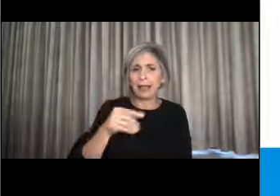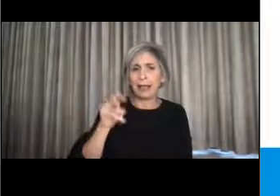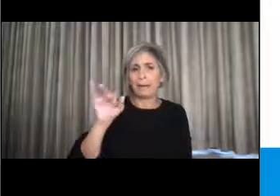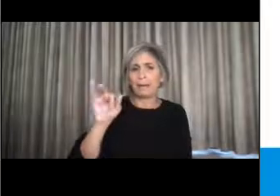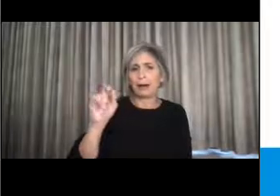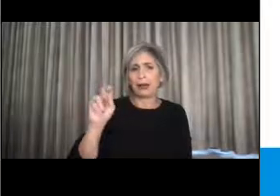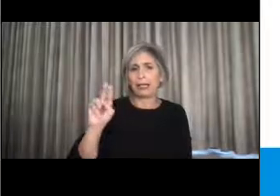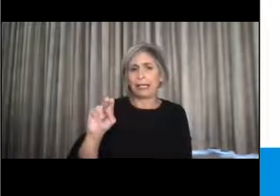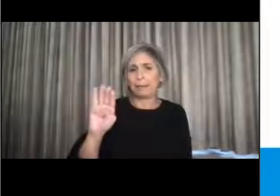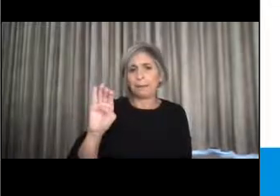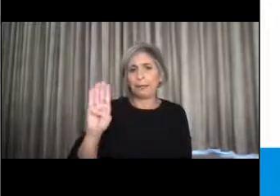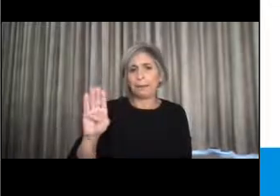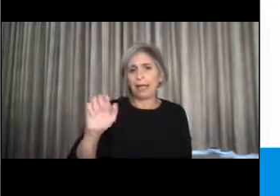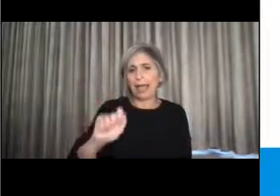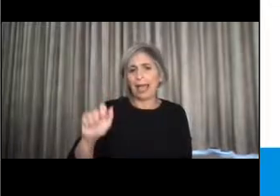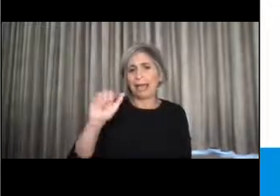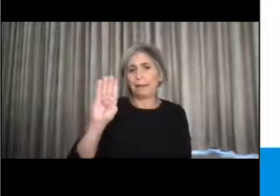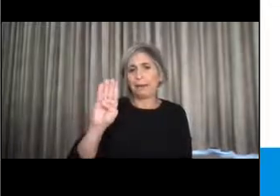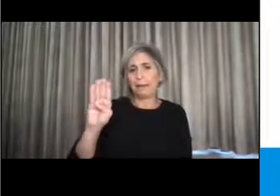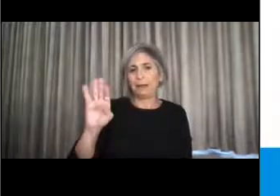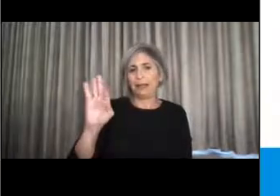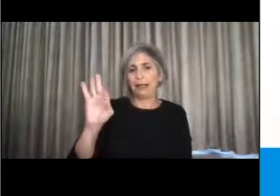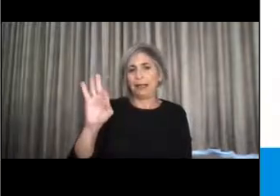marketing@bbfl.us or call